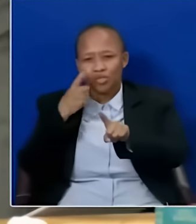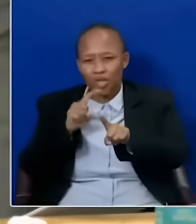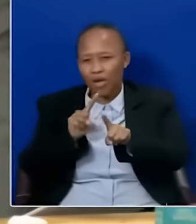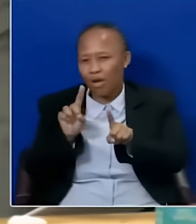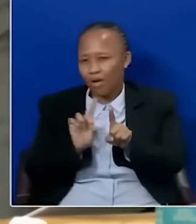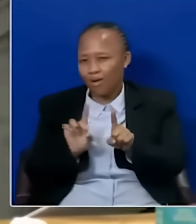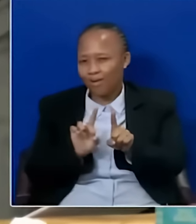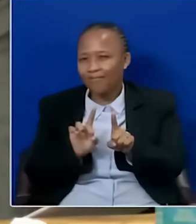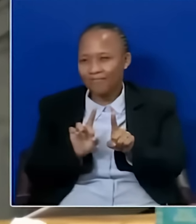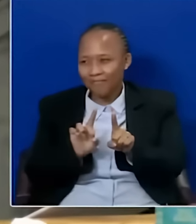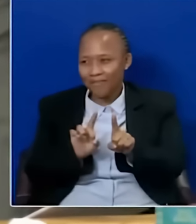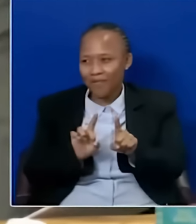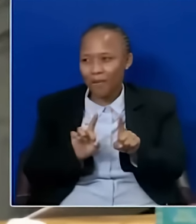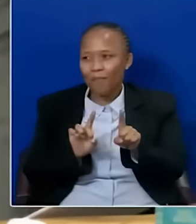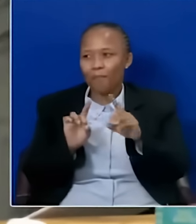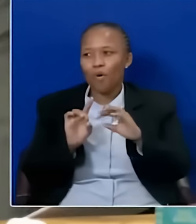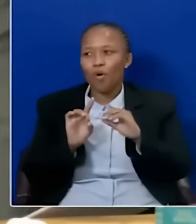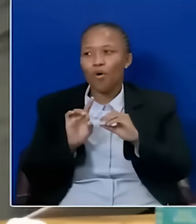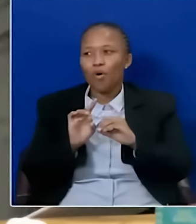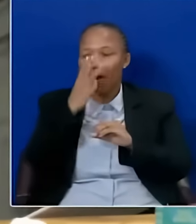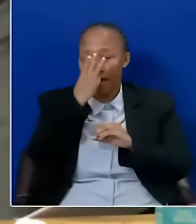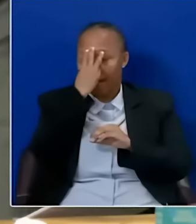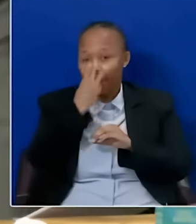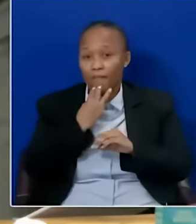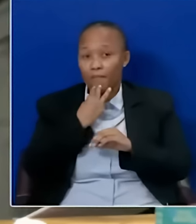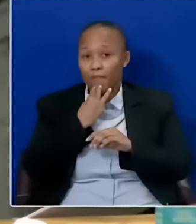which is Annexure MNM3.